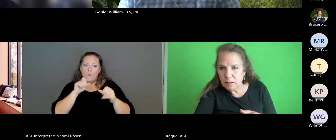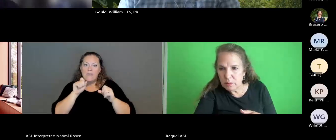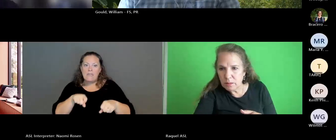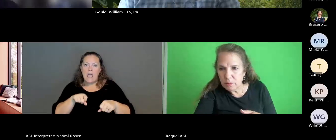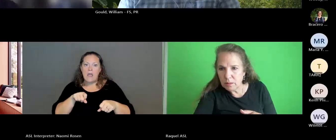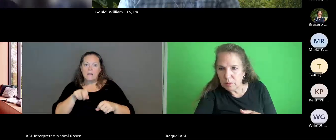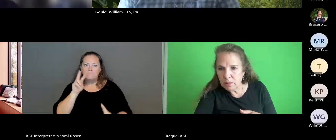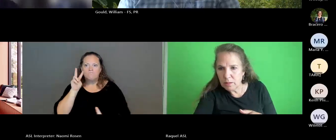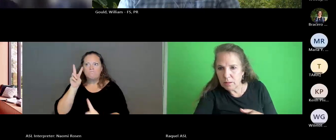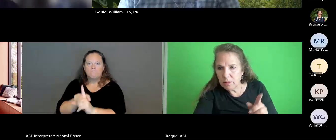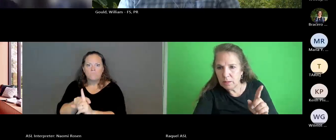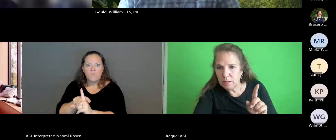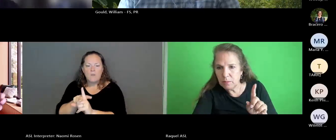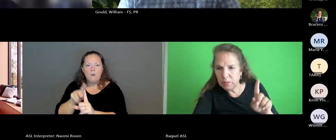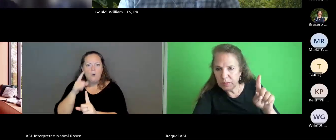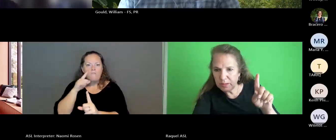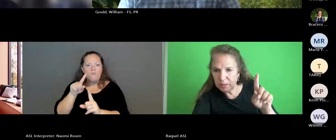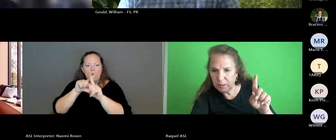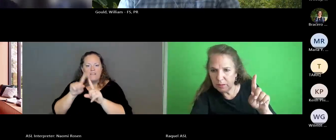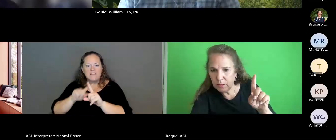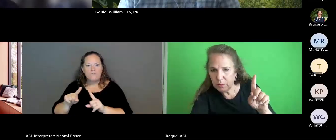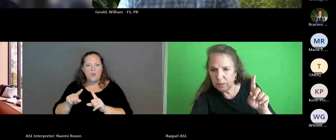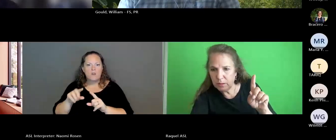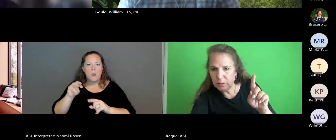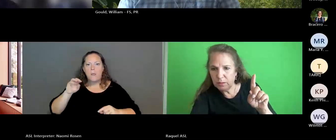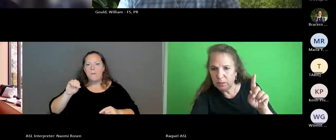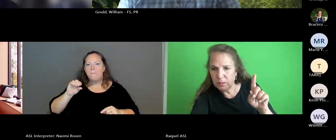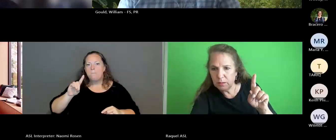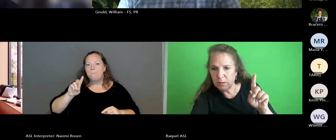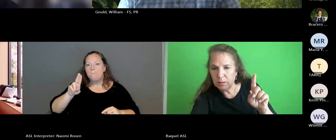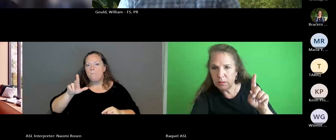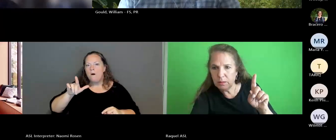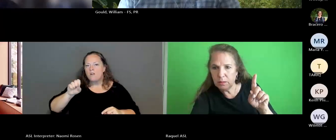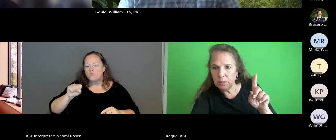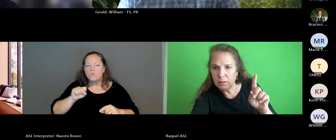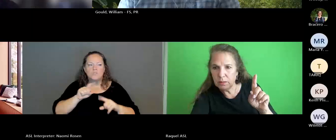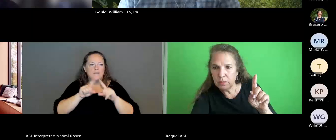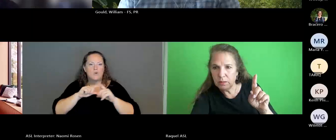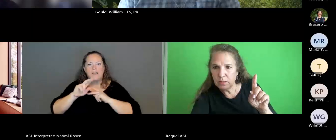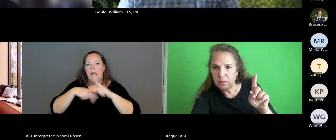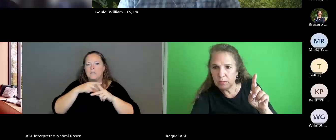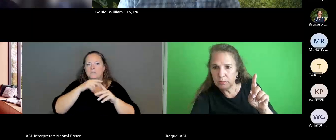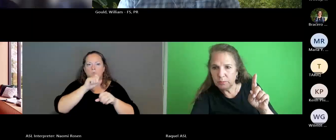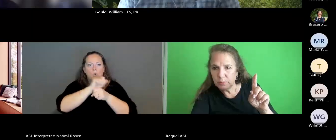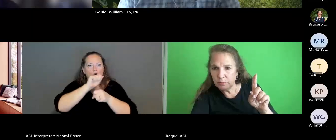adopted into different modules, into different types of work, into different